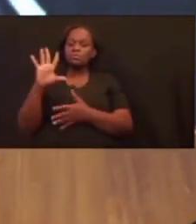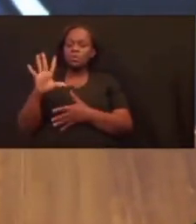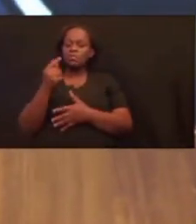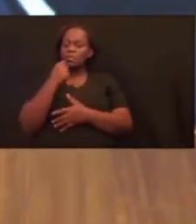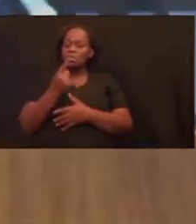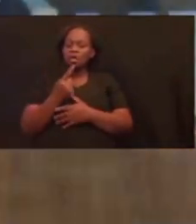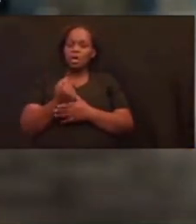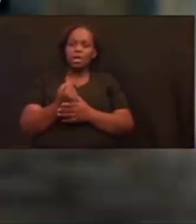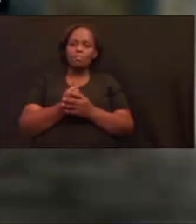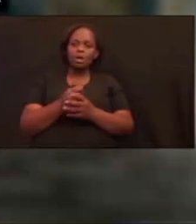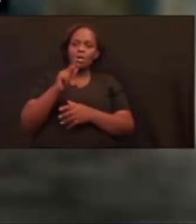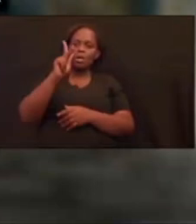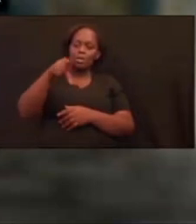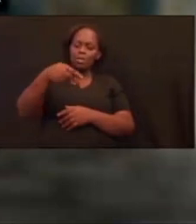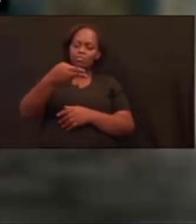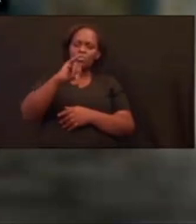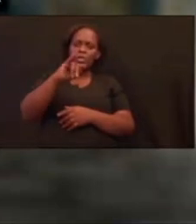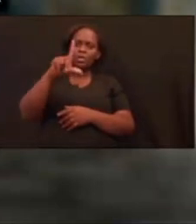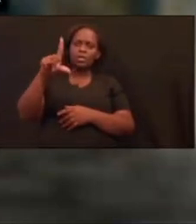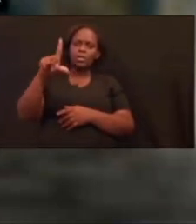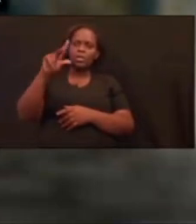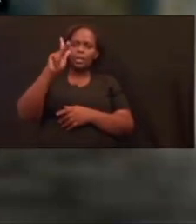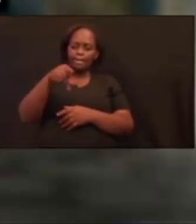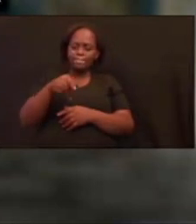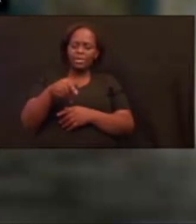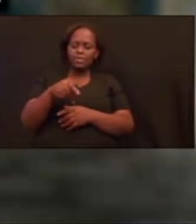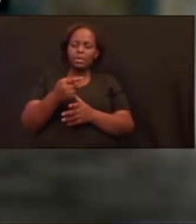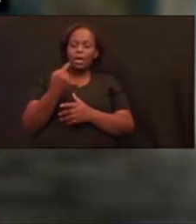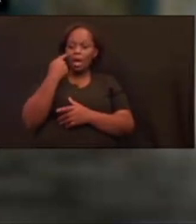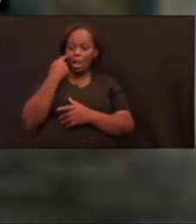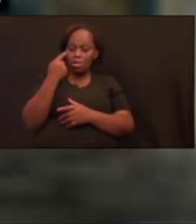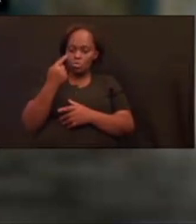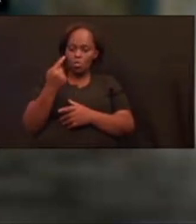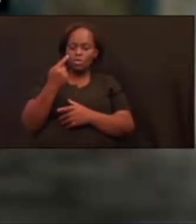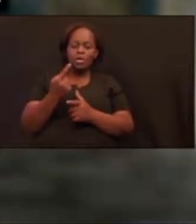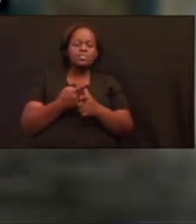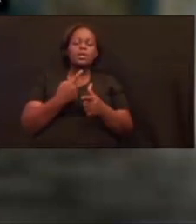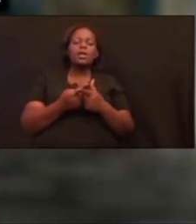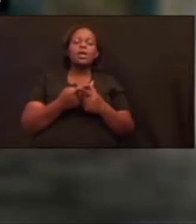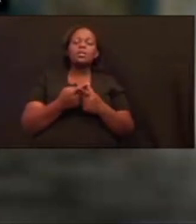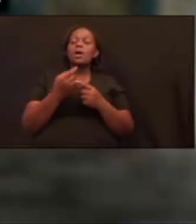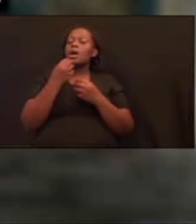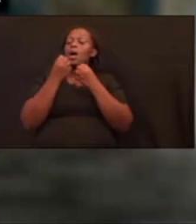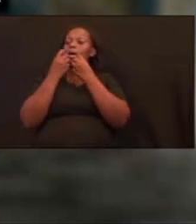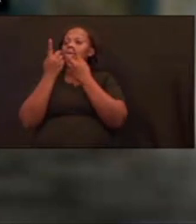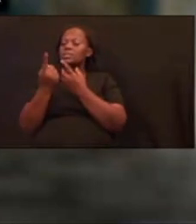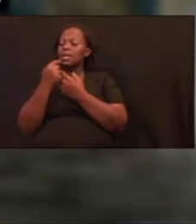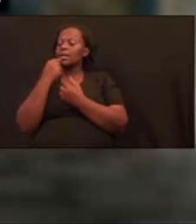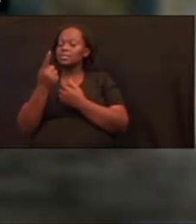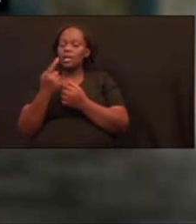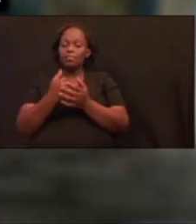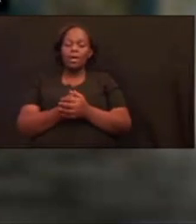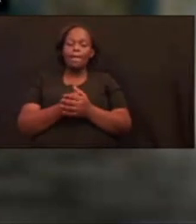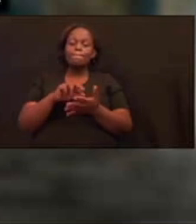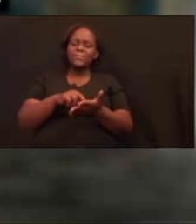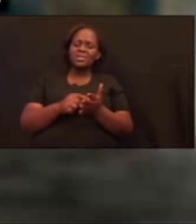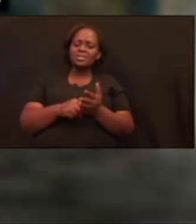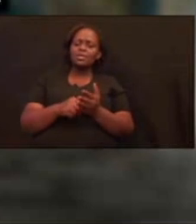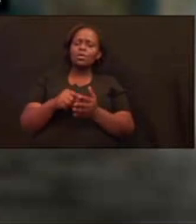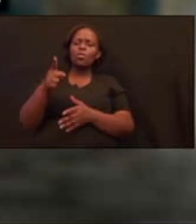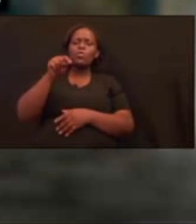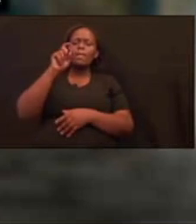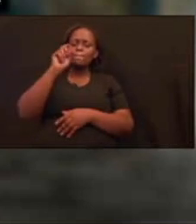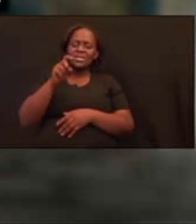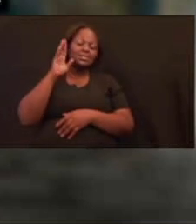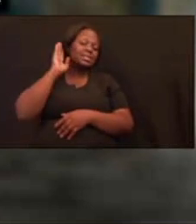heed to those things which Philip spake, hearing and seeing. If it is God, you